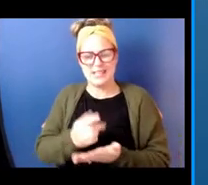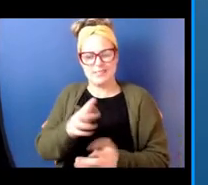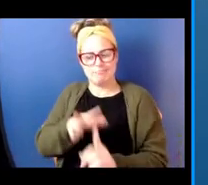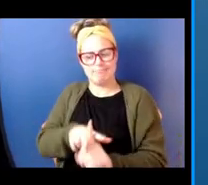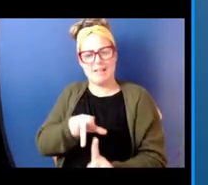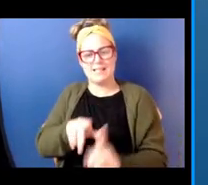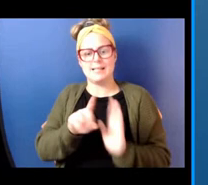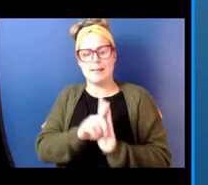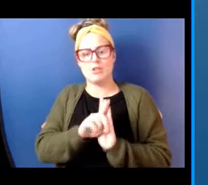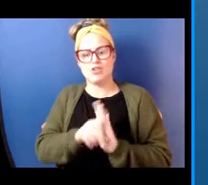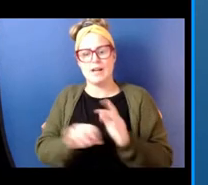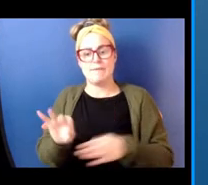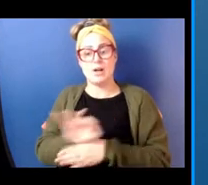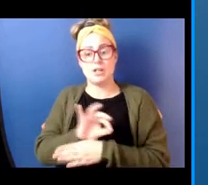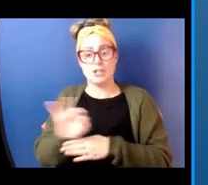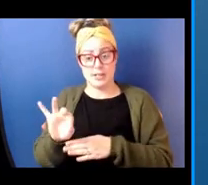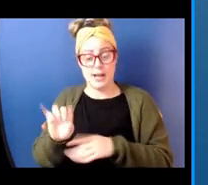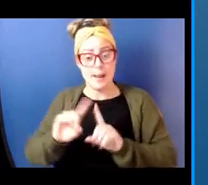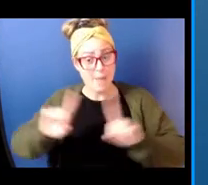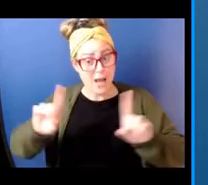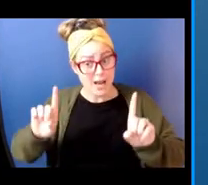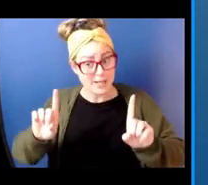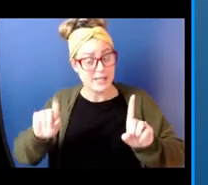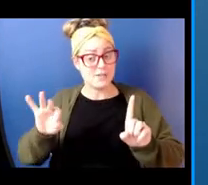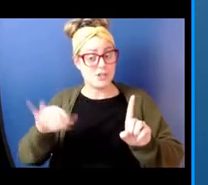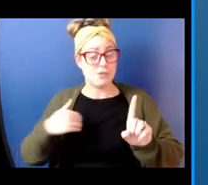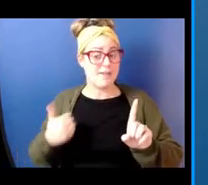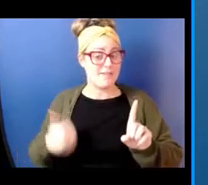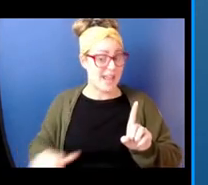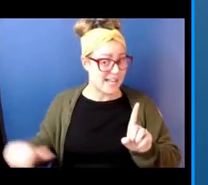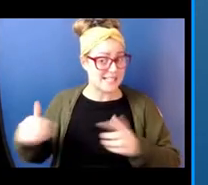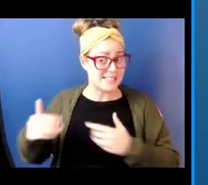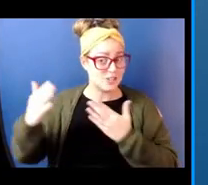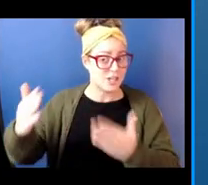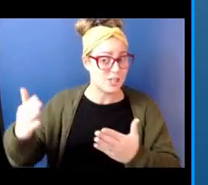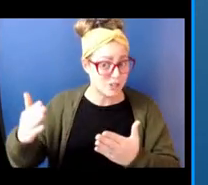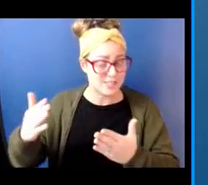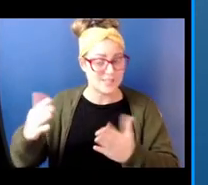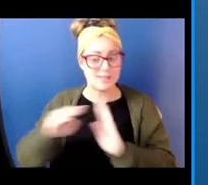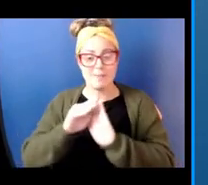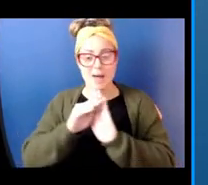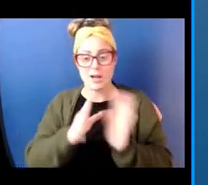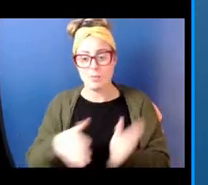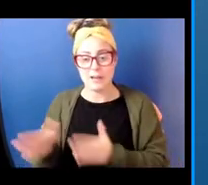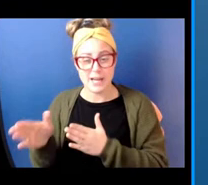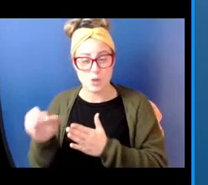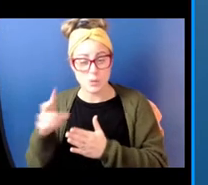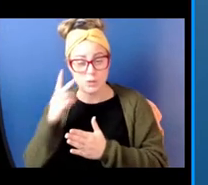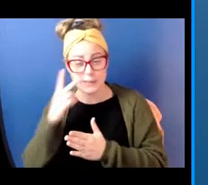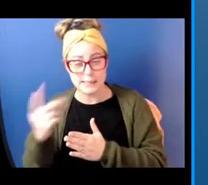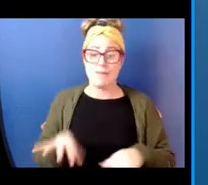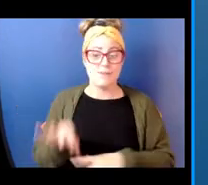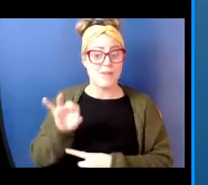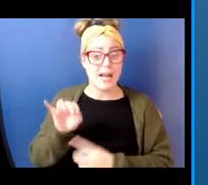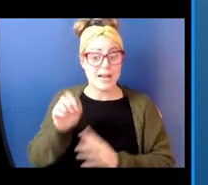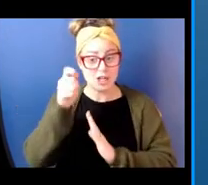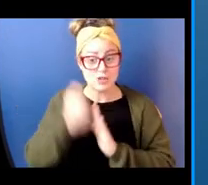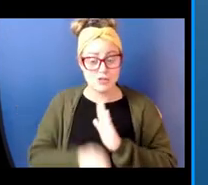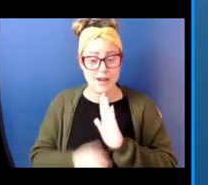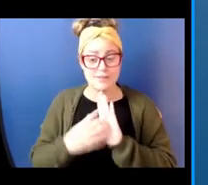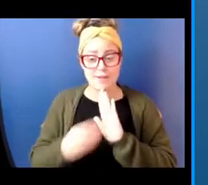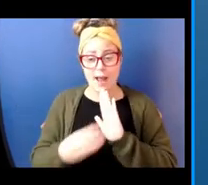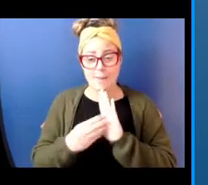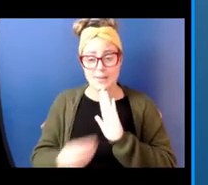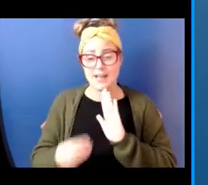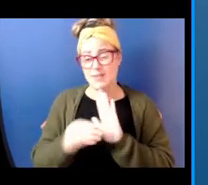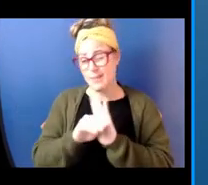you have any suggestions about the model plan or see something that could be improved or may not be of the model